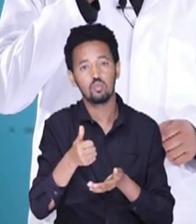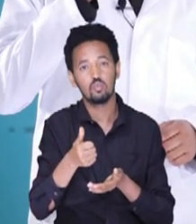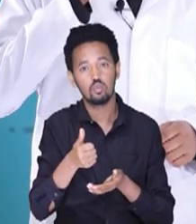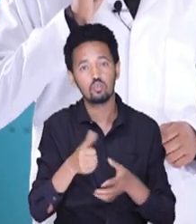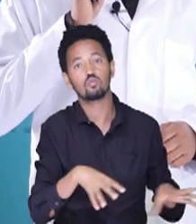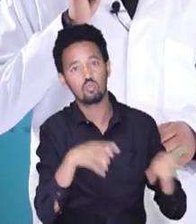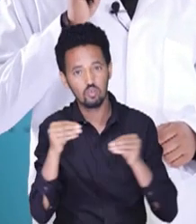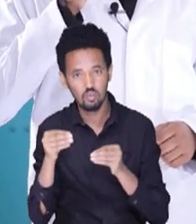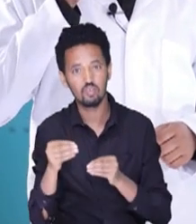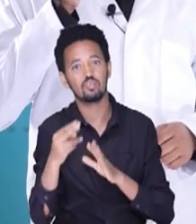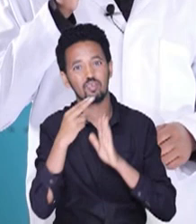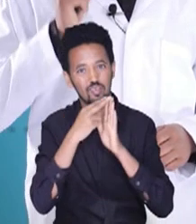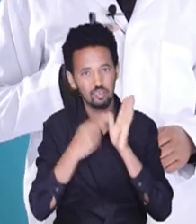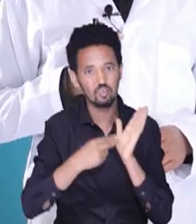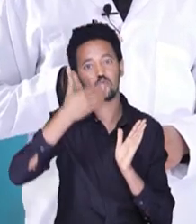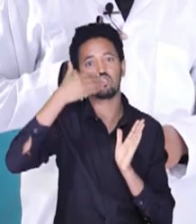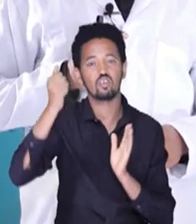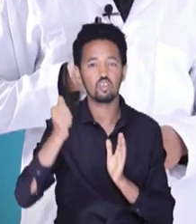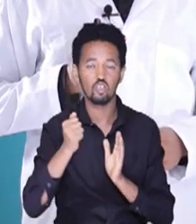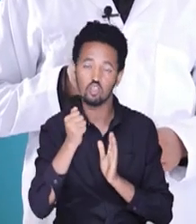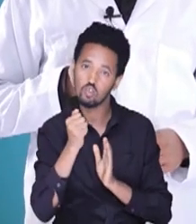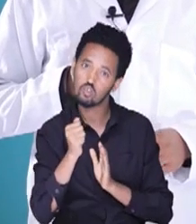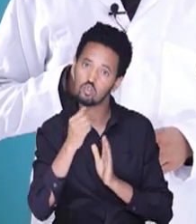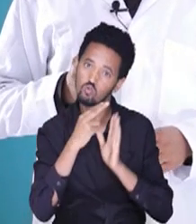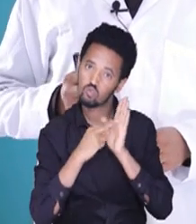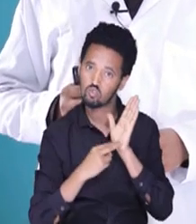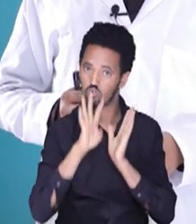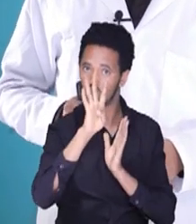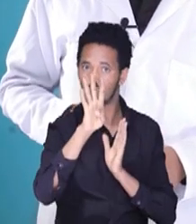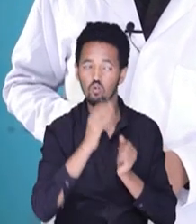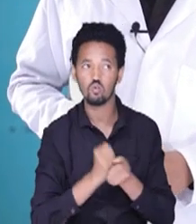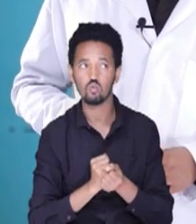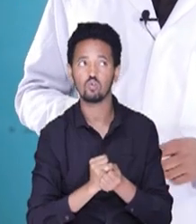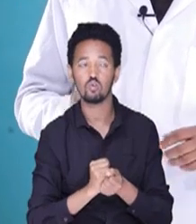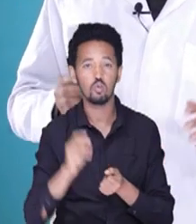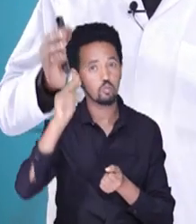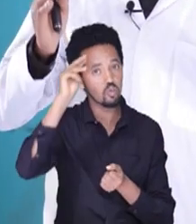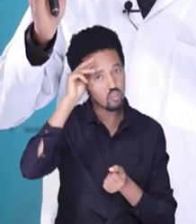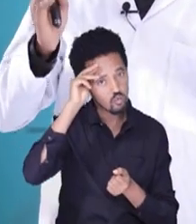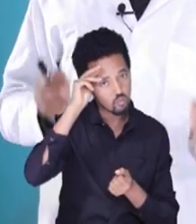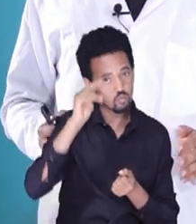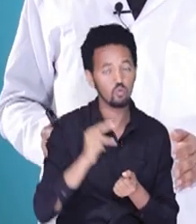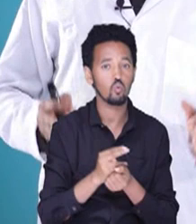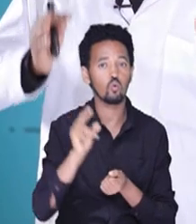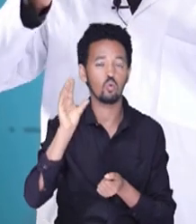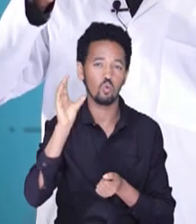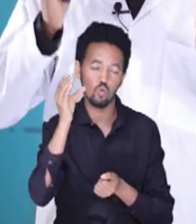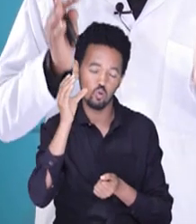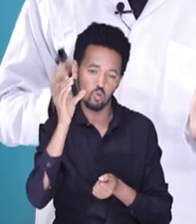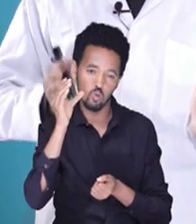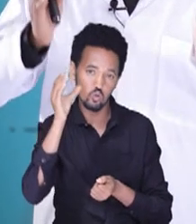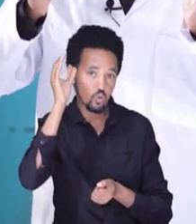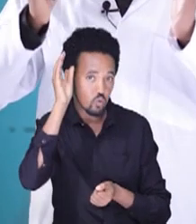past unit, especially unit 4, you learn about Prince Shotoku and Prince Kotoku.